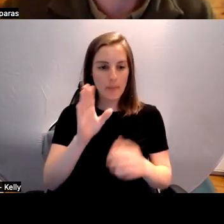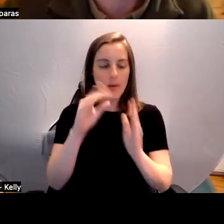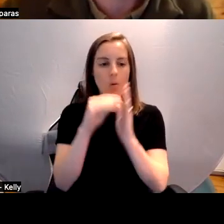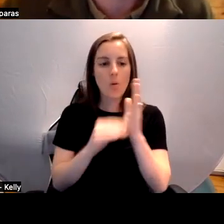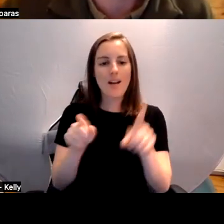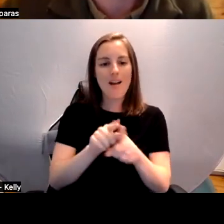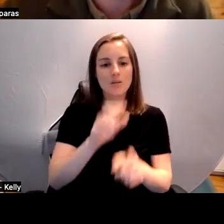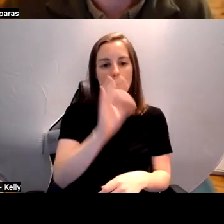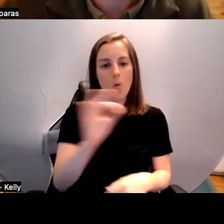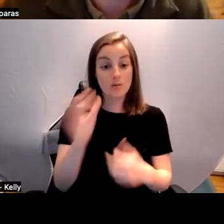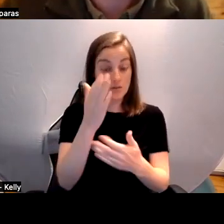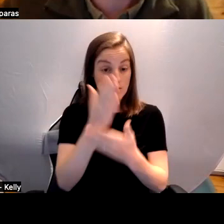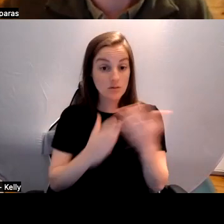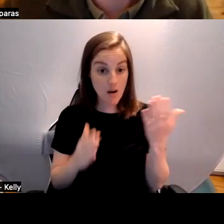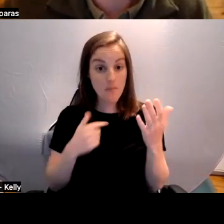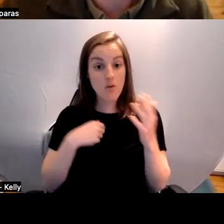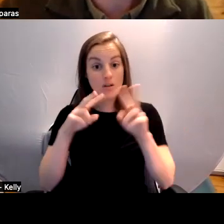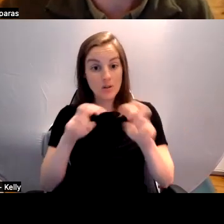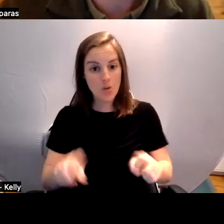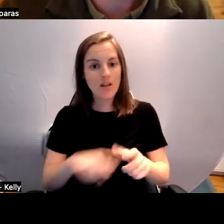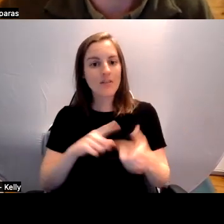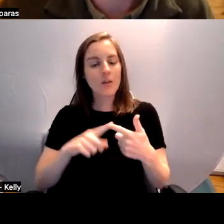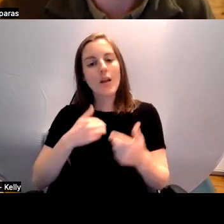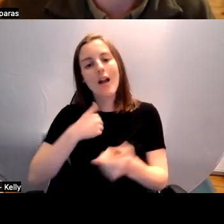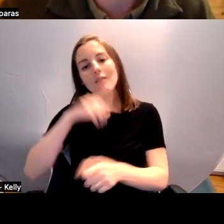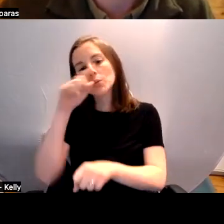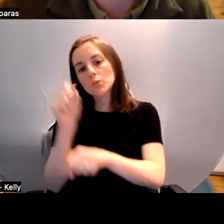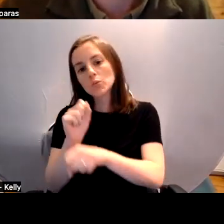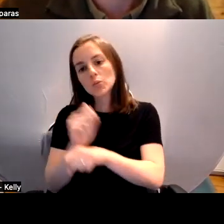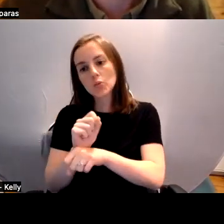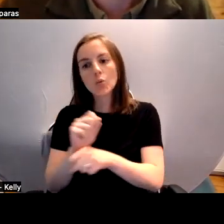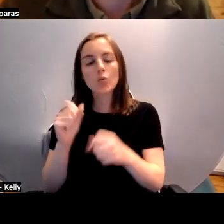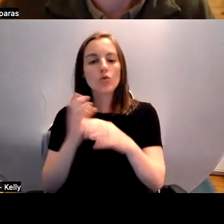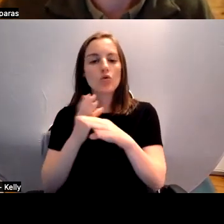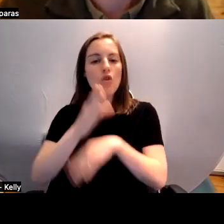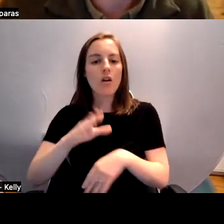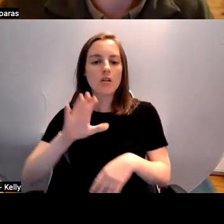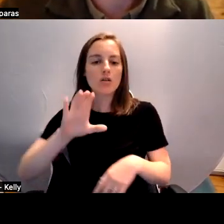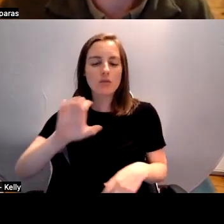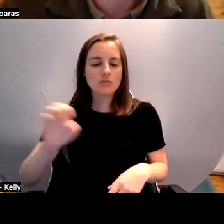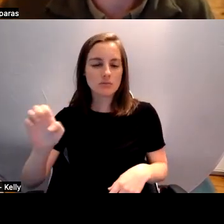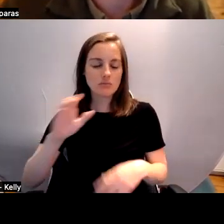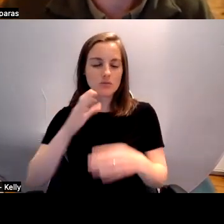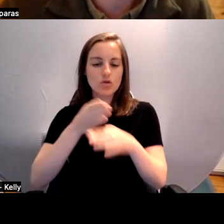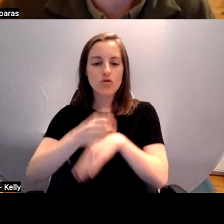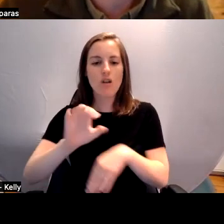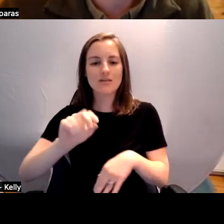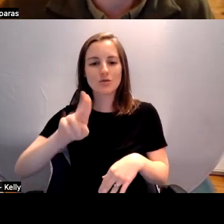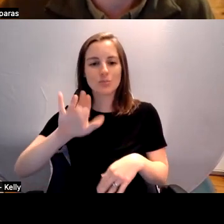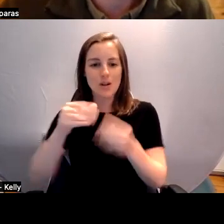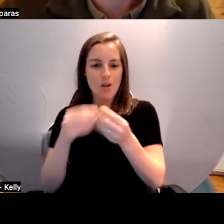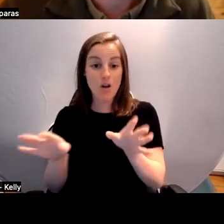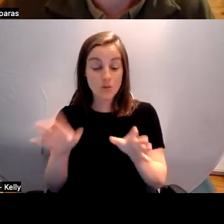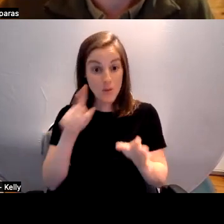of them that are decoded. And then we have the true, we can calculate the Cadwell cross entropy loss. Since we have to run this model as many times as there are